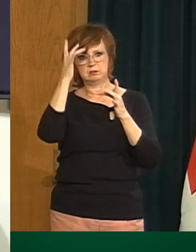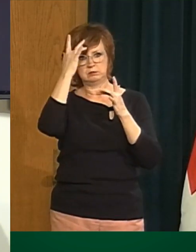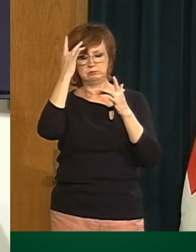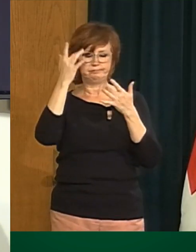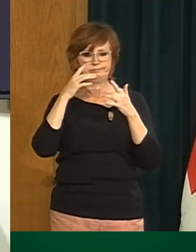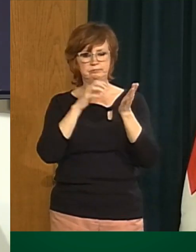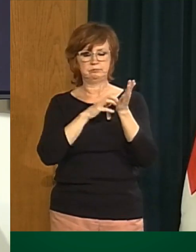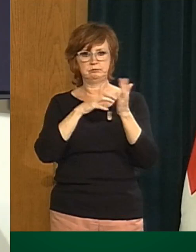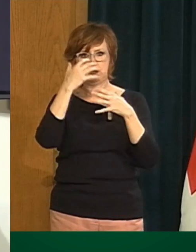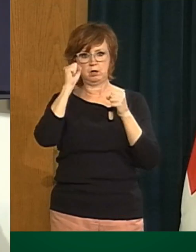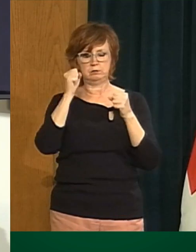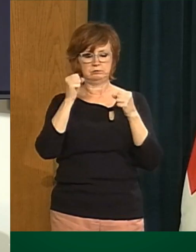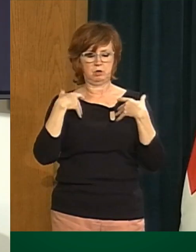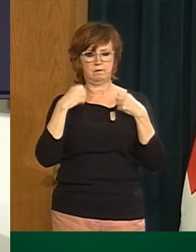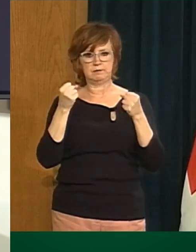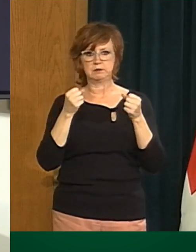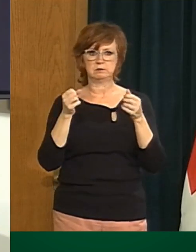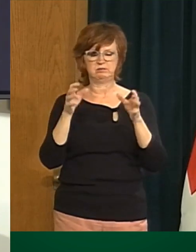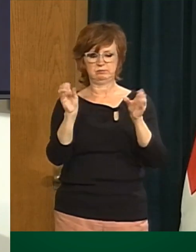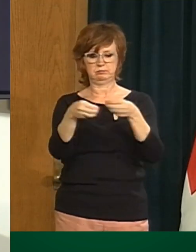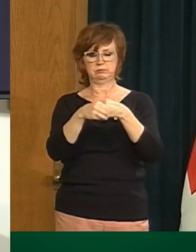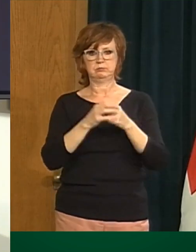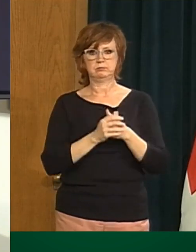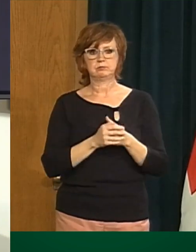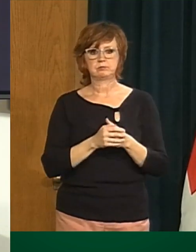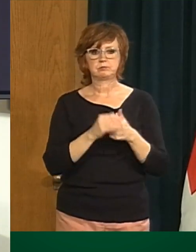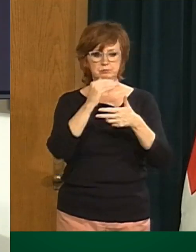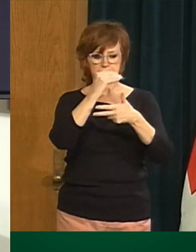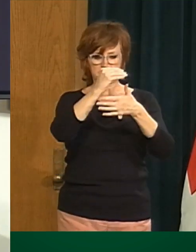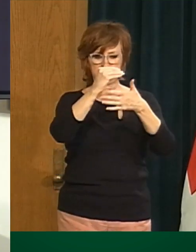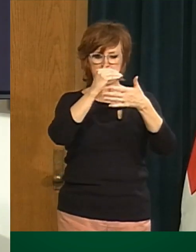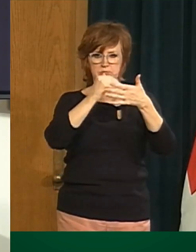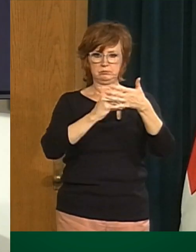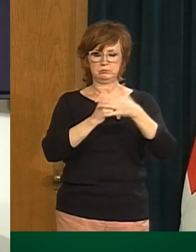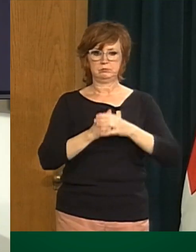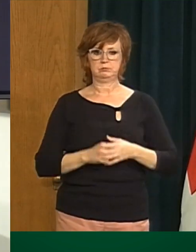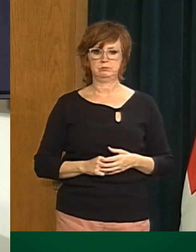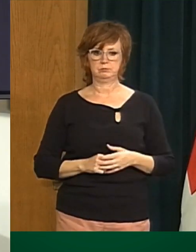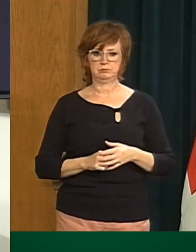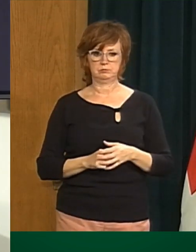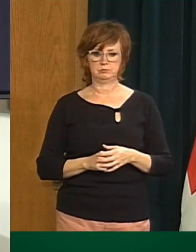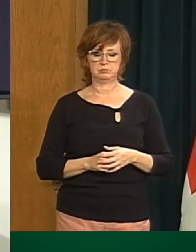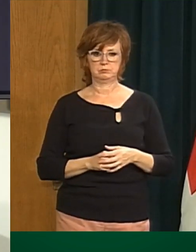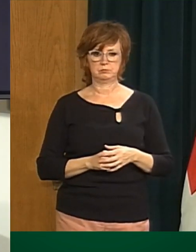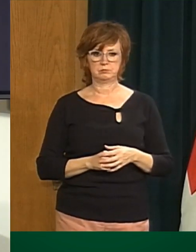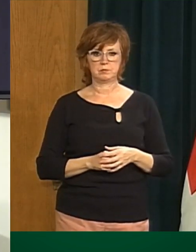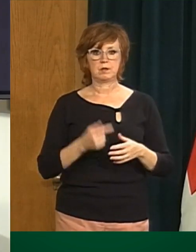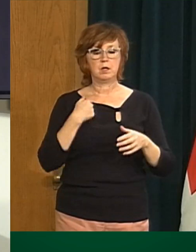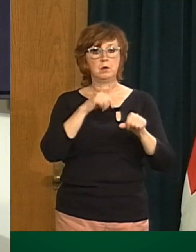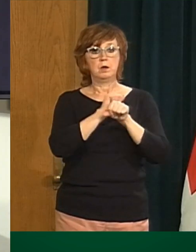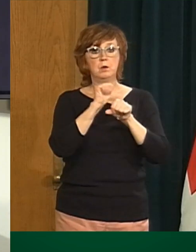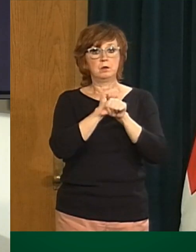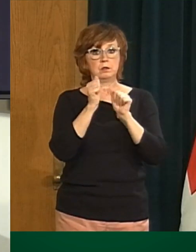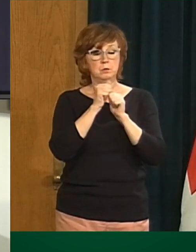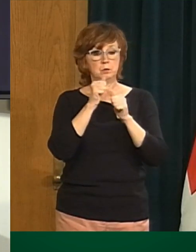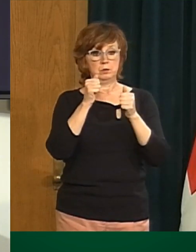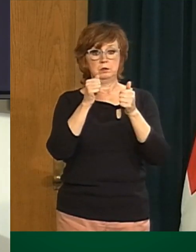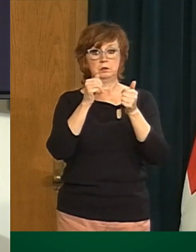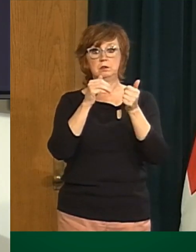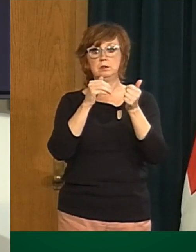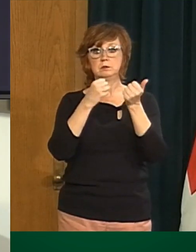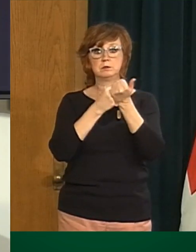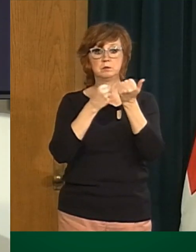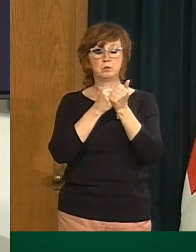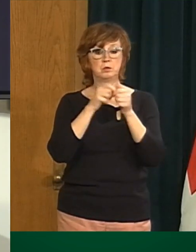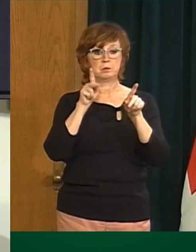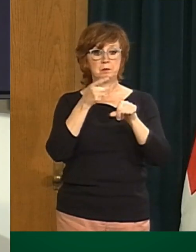in the Northwest. Communities and our staff are working aggressively with the guidance and support from medical health officers on the ground. For